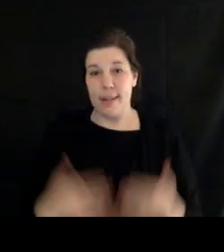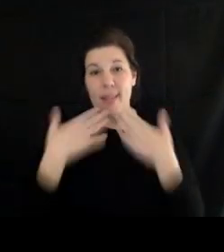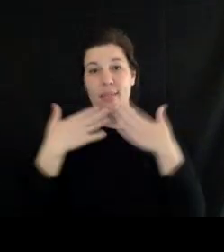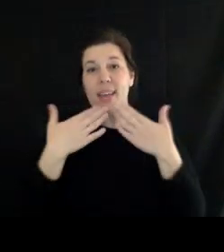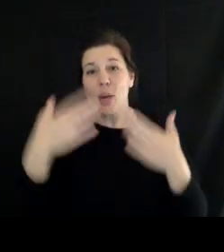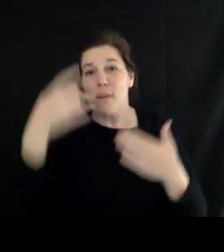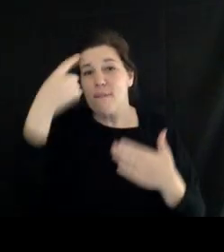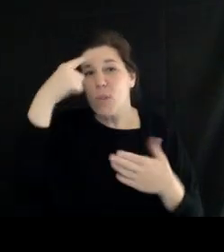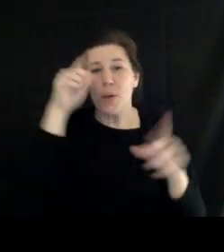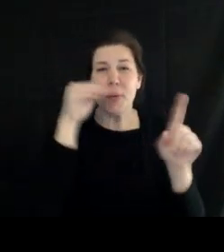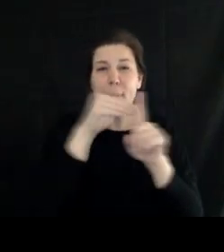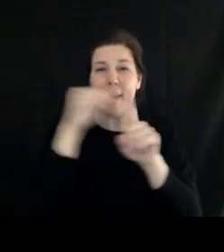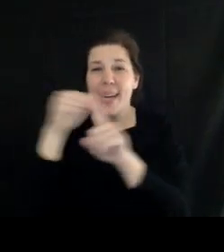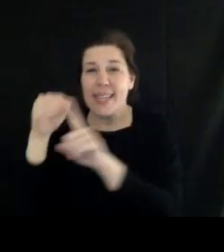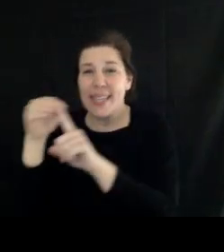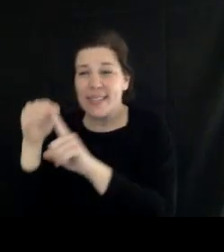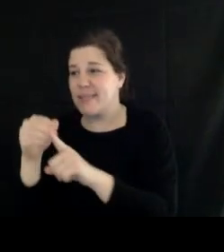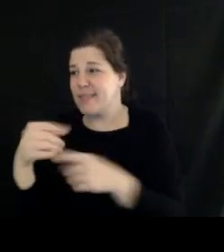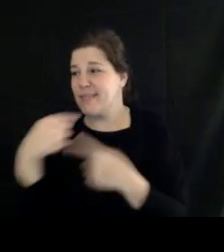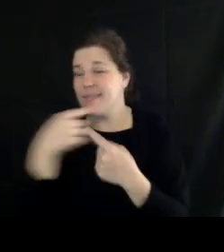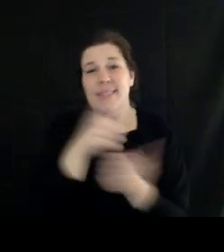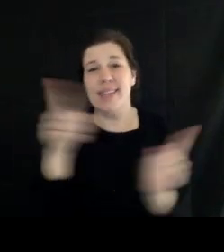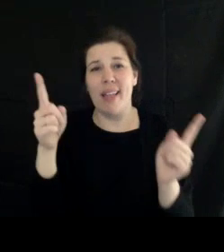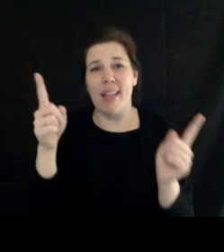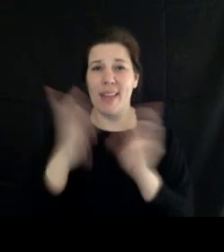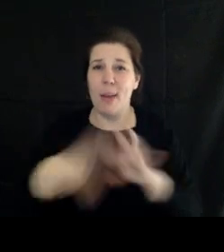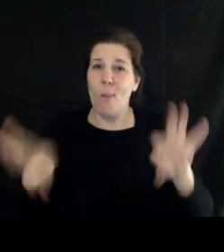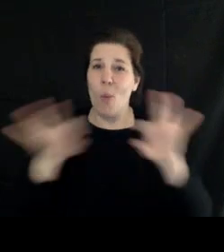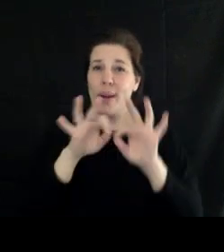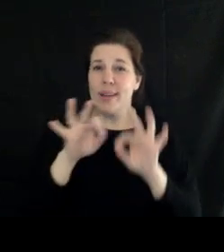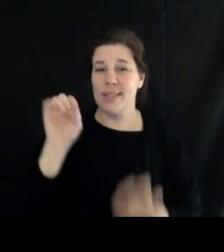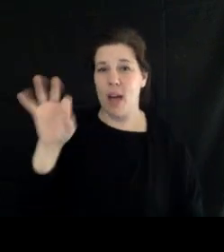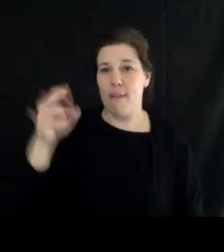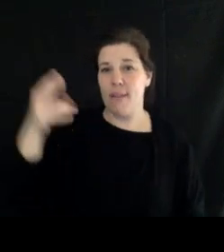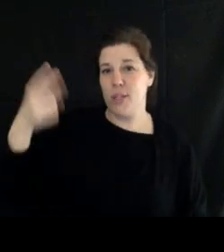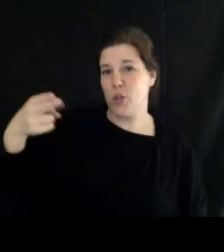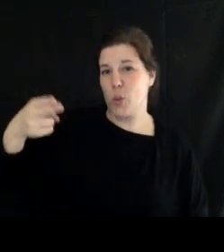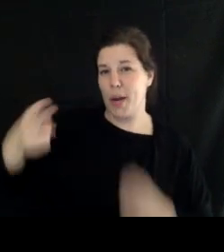reminding everyone of the importance of historic preservation. Thank you.